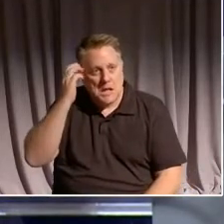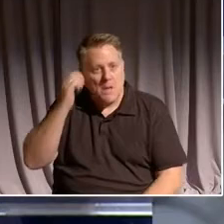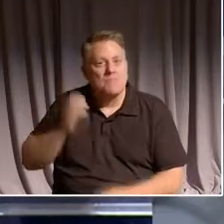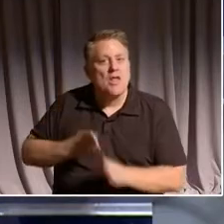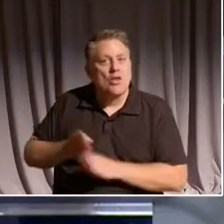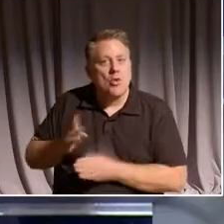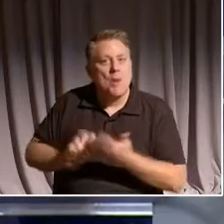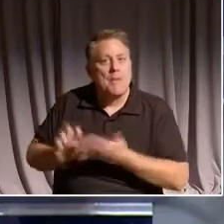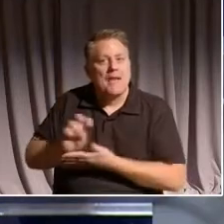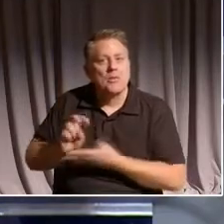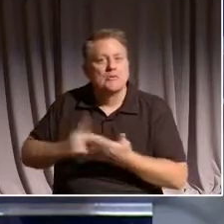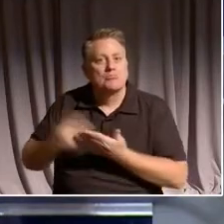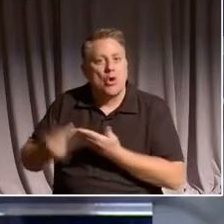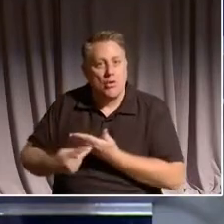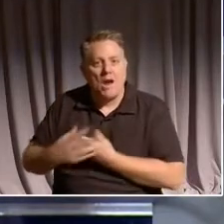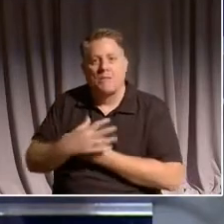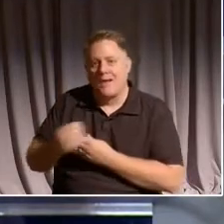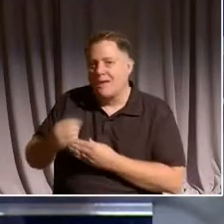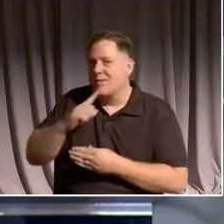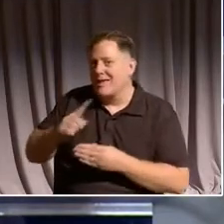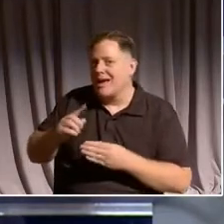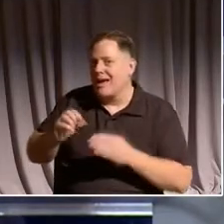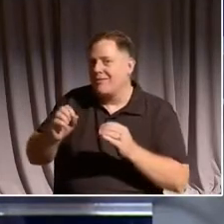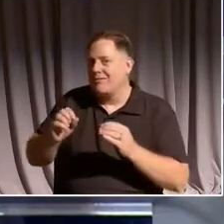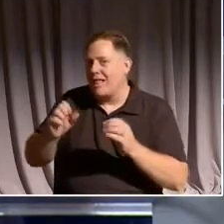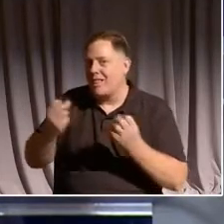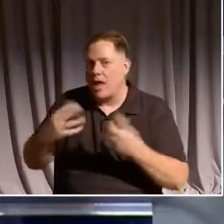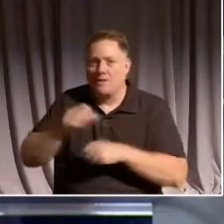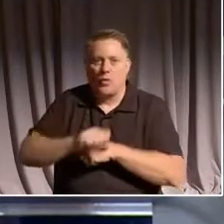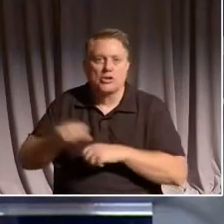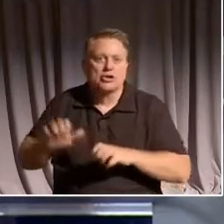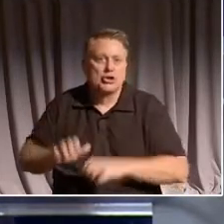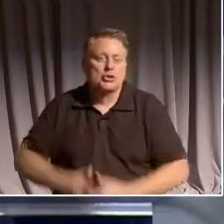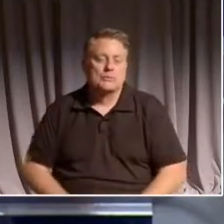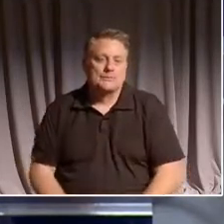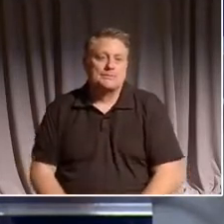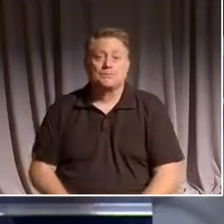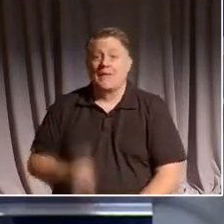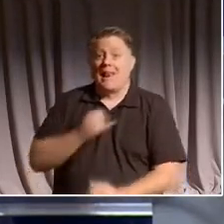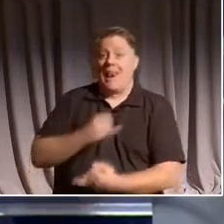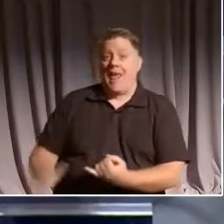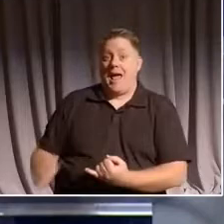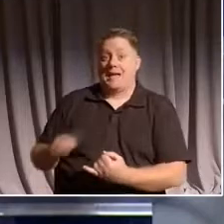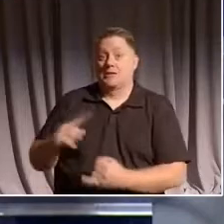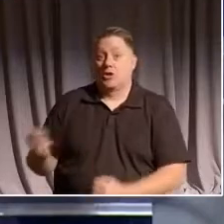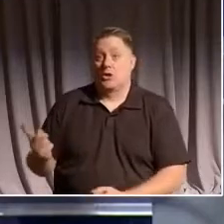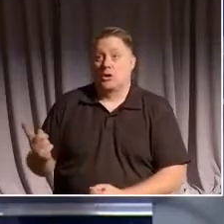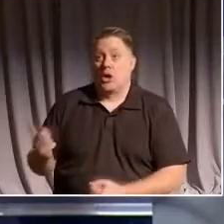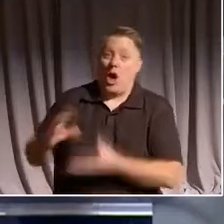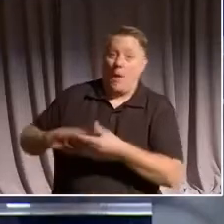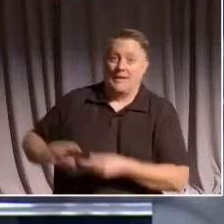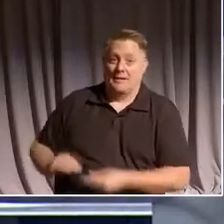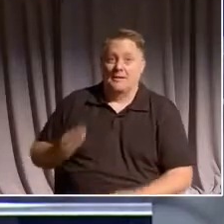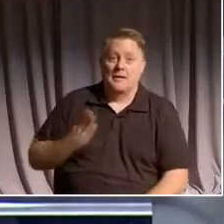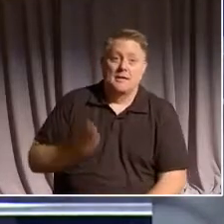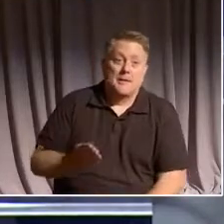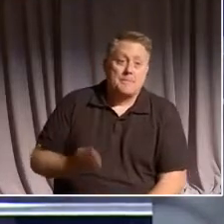and so many opportunities. We have a lot of work to do, as you said. Thank you. Okay, last comment.